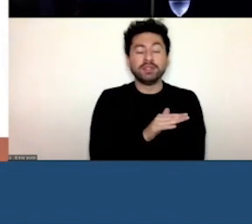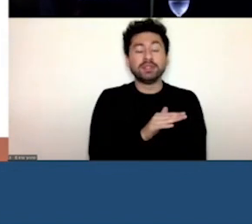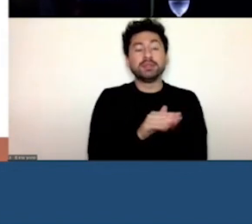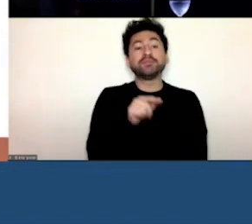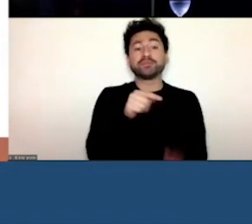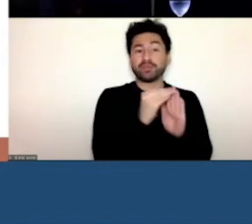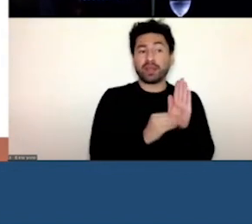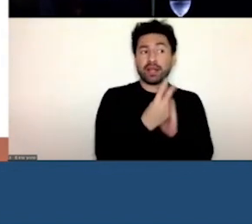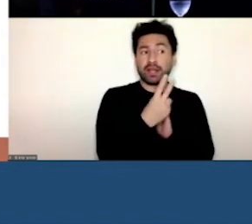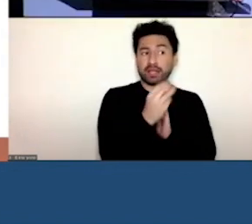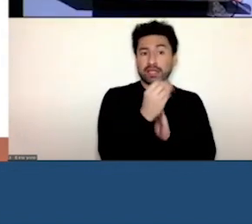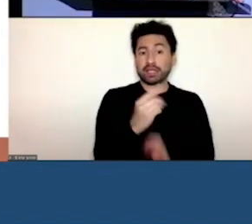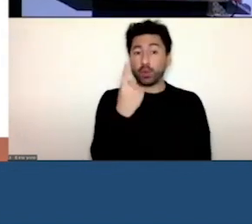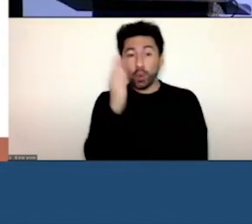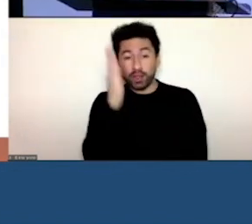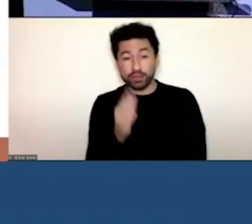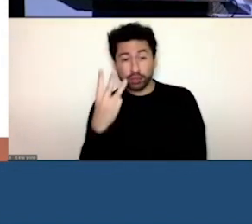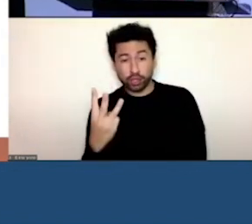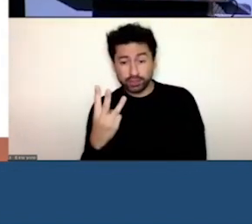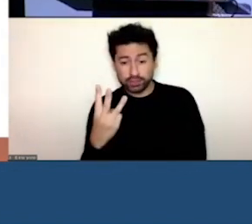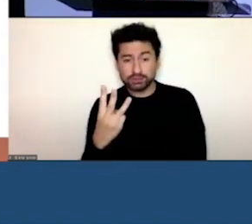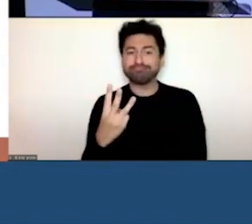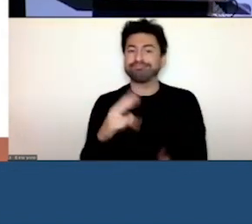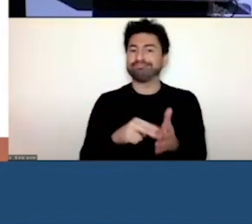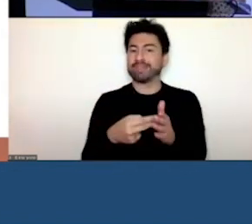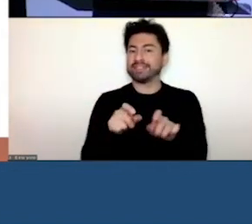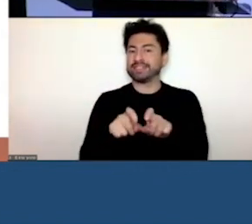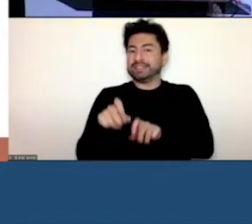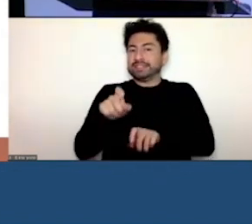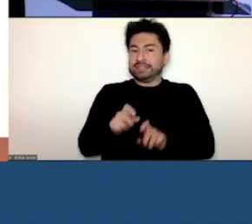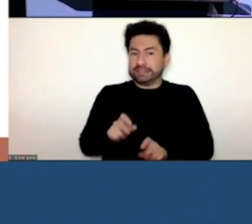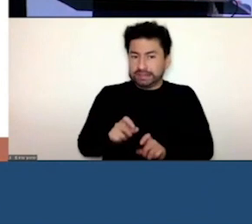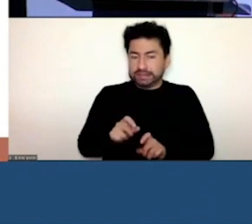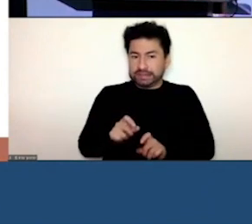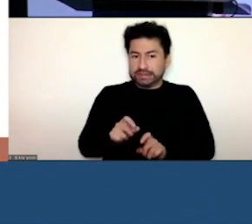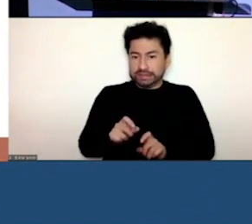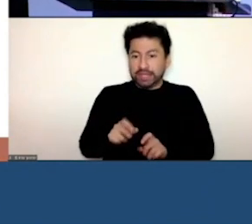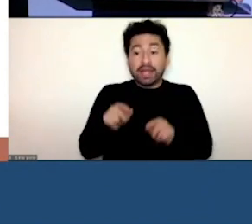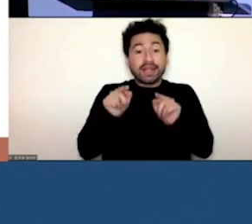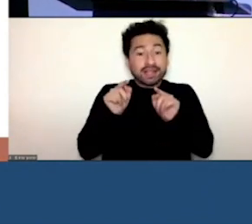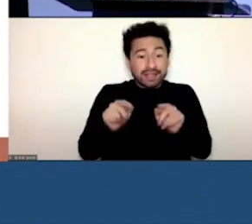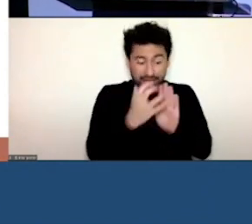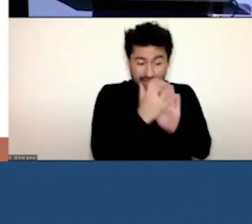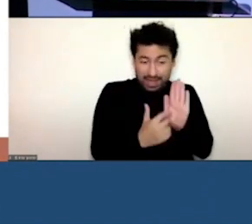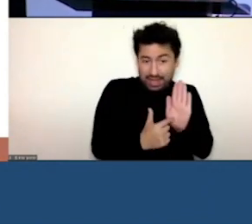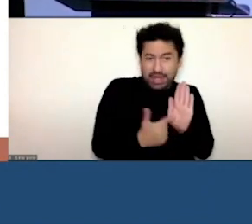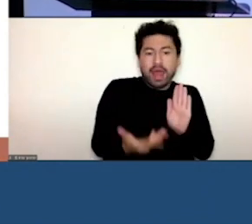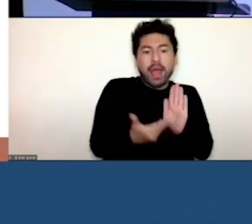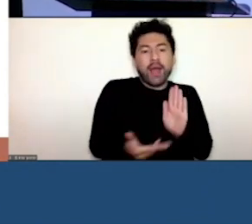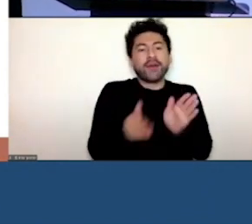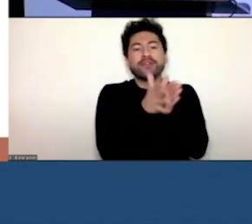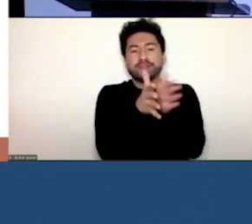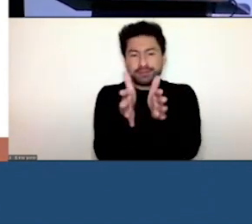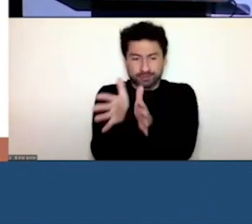insufficiently implemented, and almost a third of these are actually, frankly, suffering from setbacks. And this is what we'll discuss in